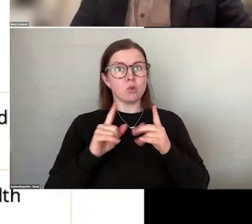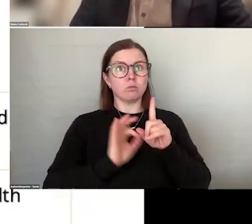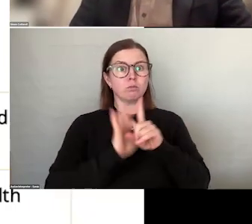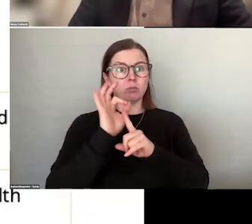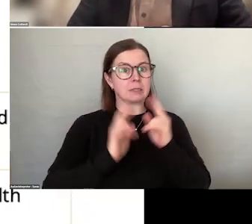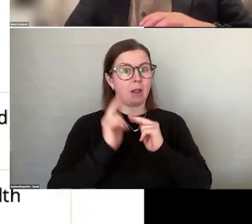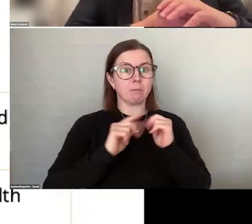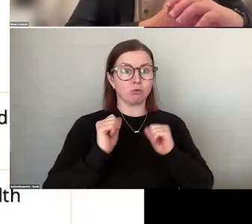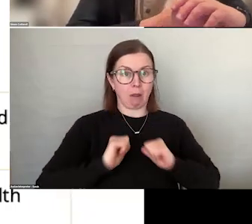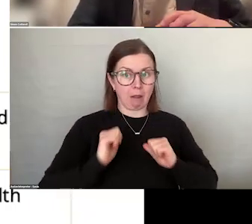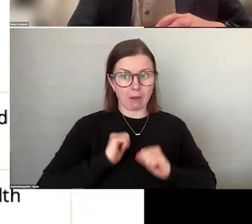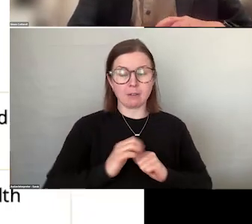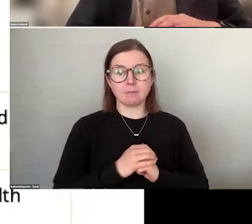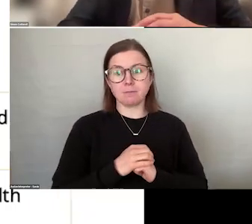training,